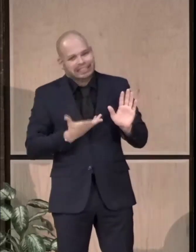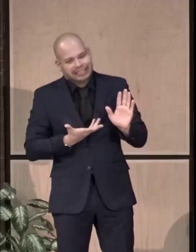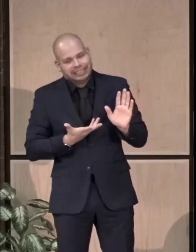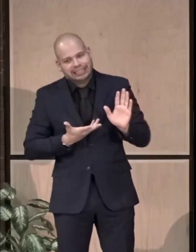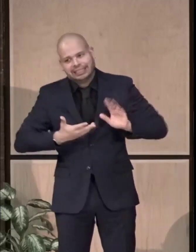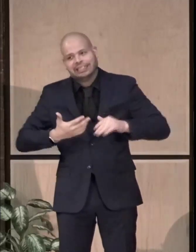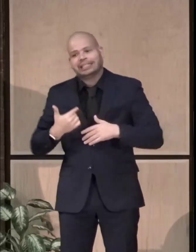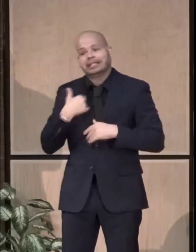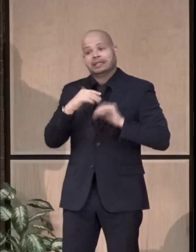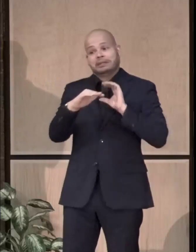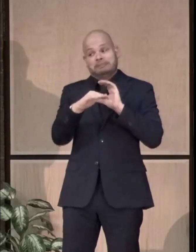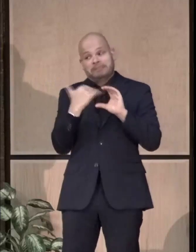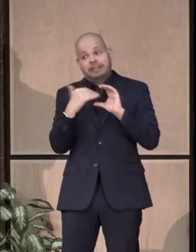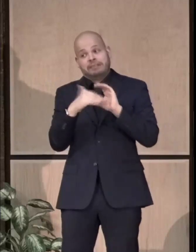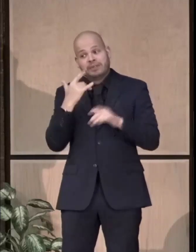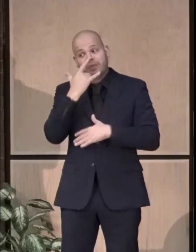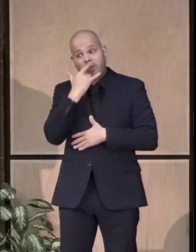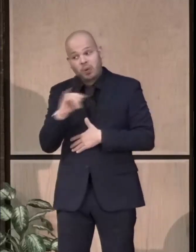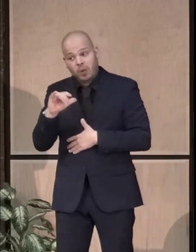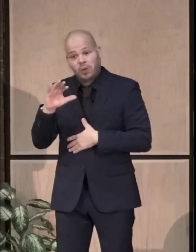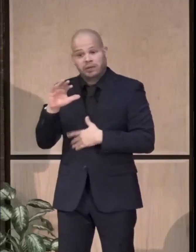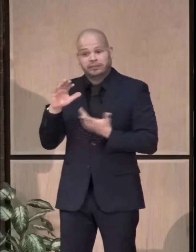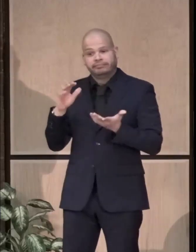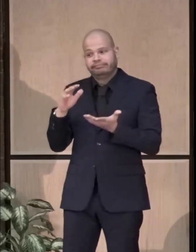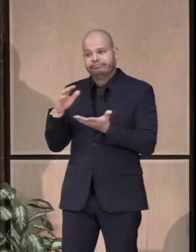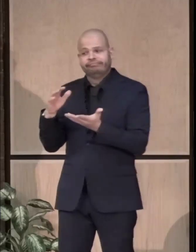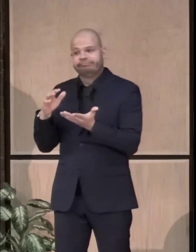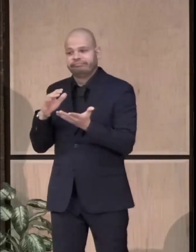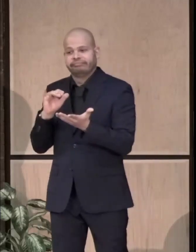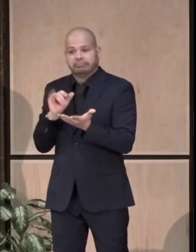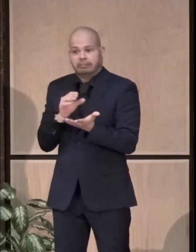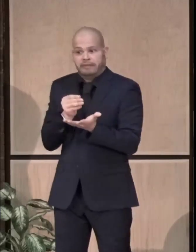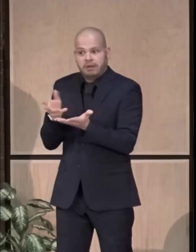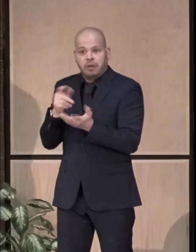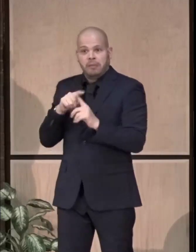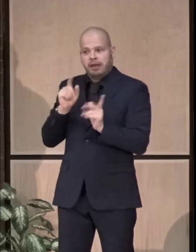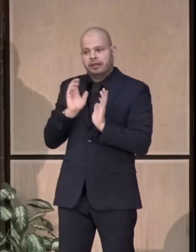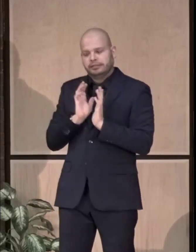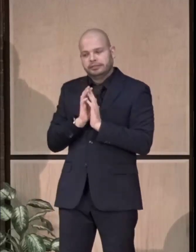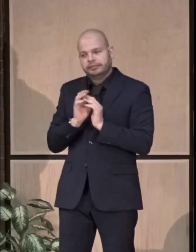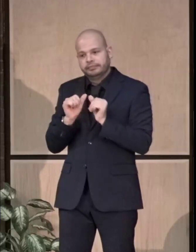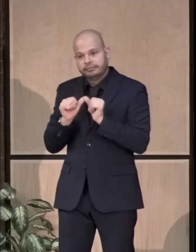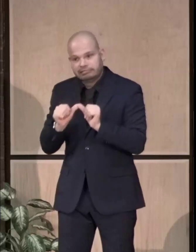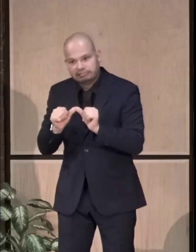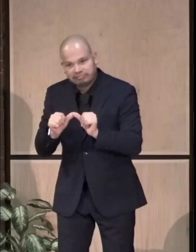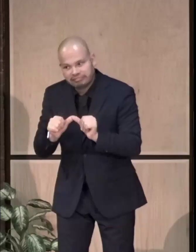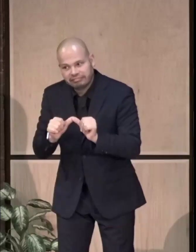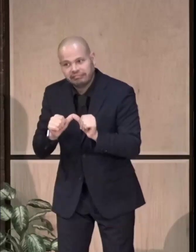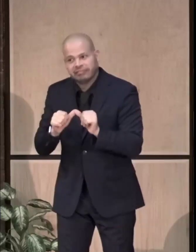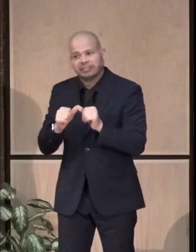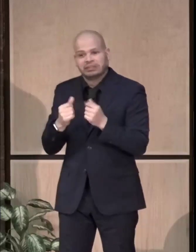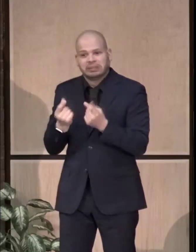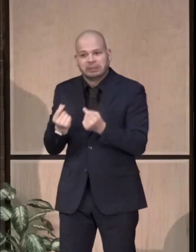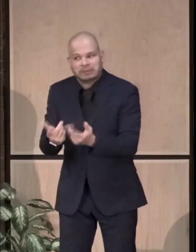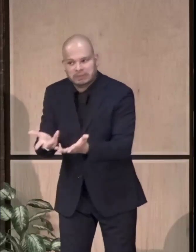It appeared to be a standard just follow up, whether it's extending the profile or that they needed him to sign